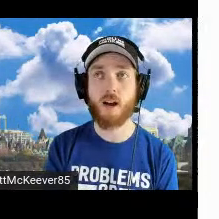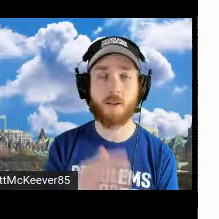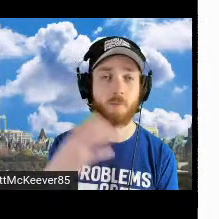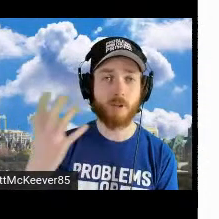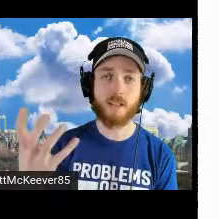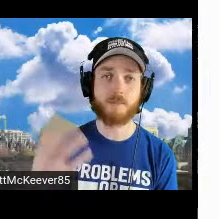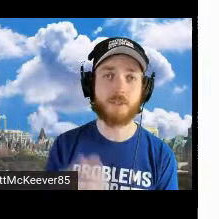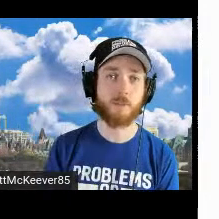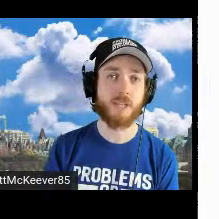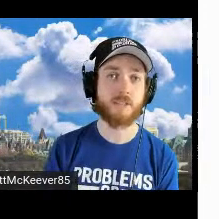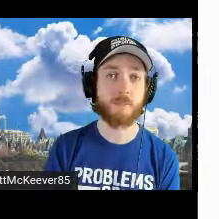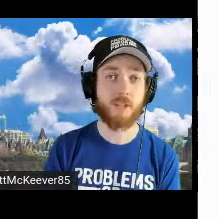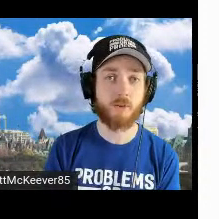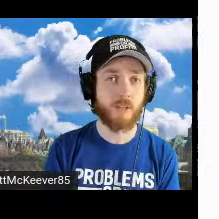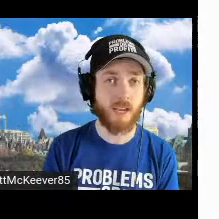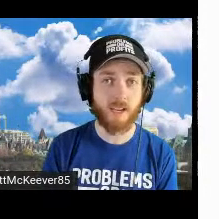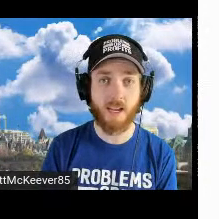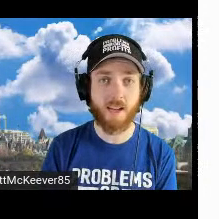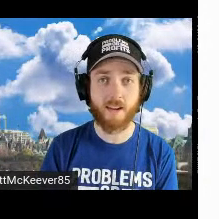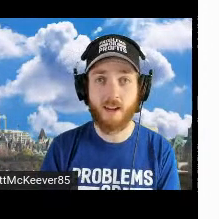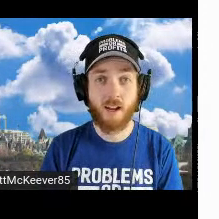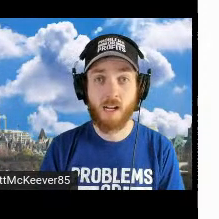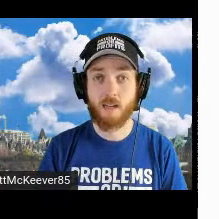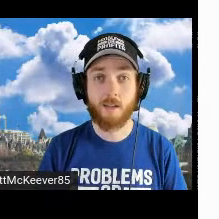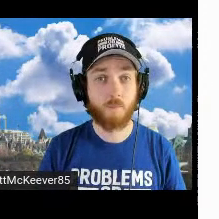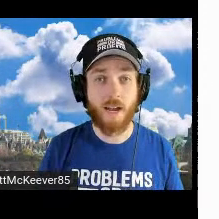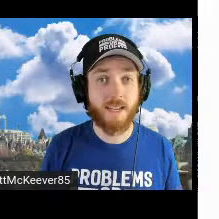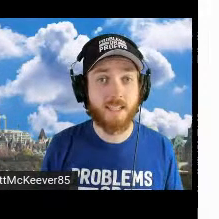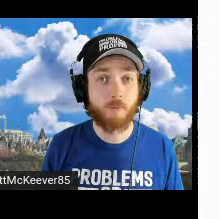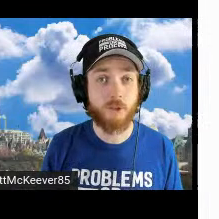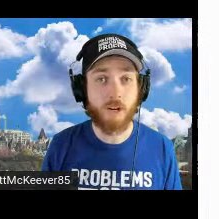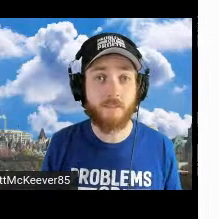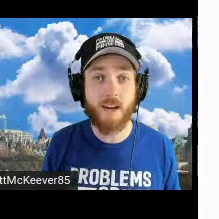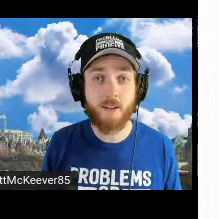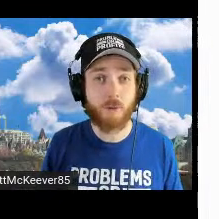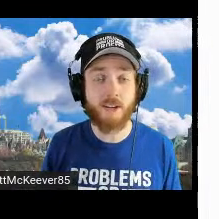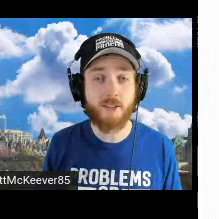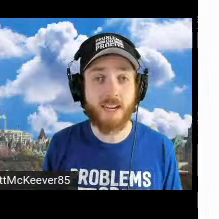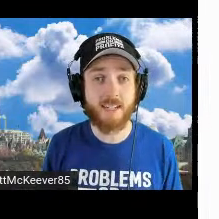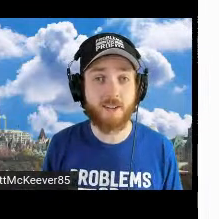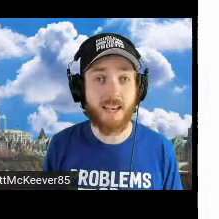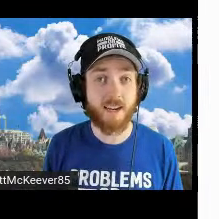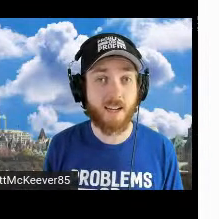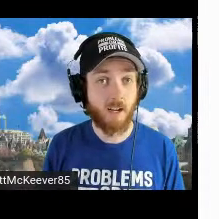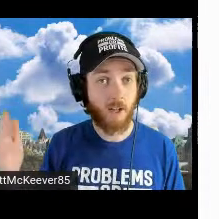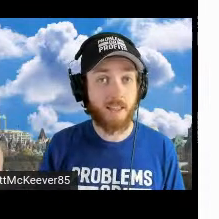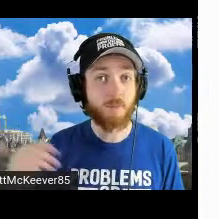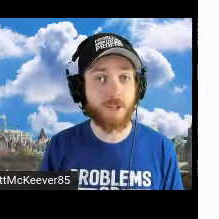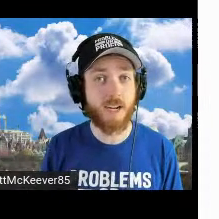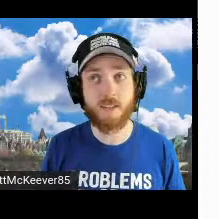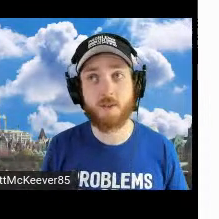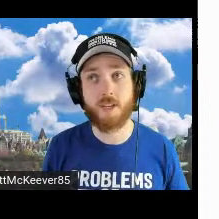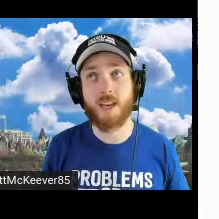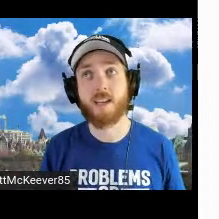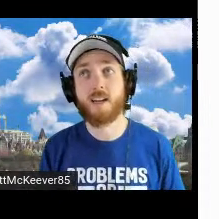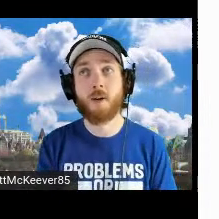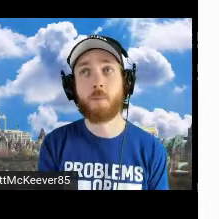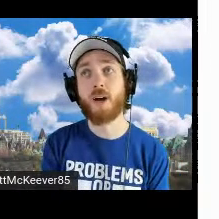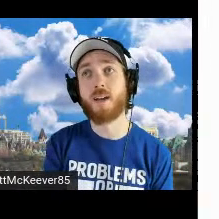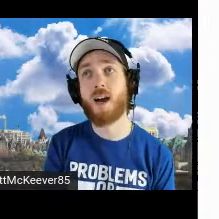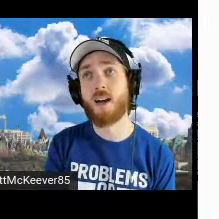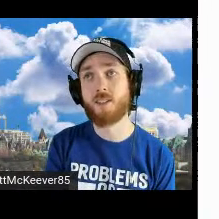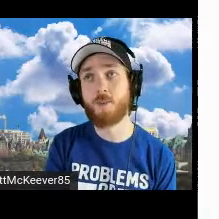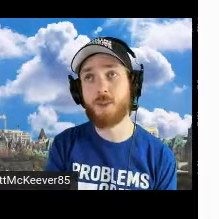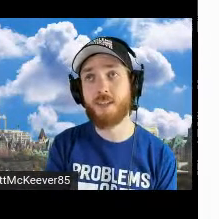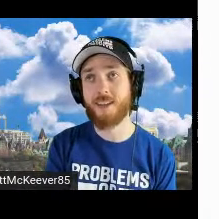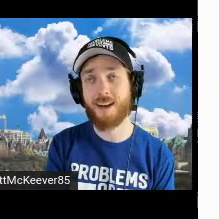here. I really love Zuby. He's from the UK. And I guess if we're trying to find the brighter side here in Canada, at least we're not the UK.